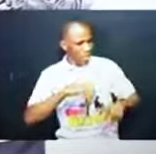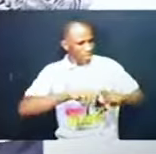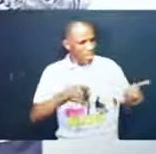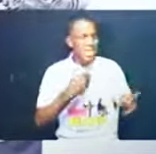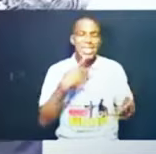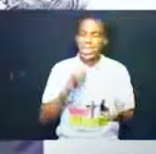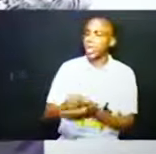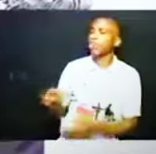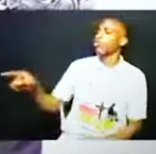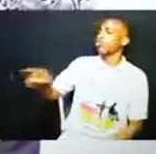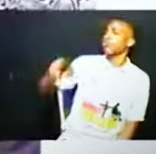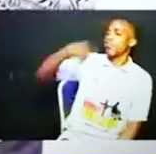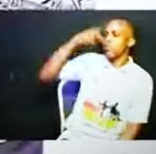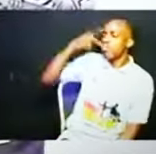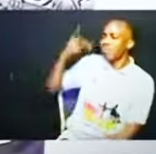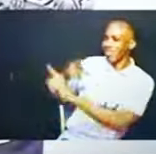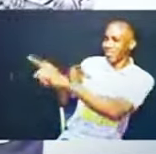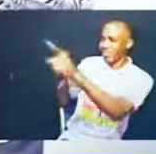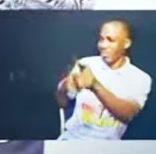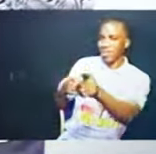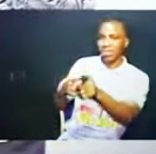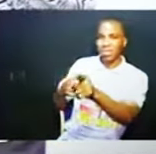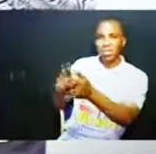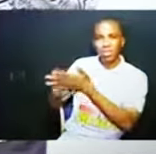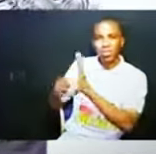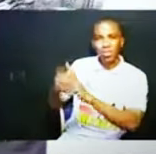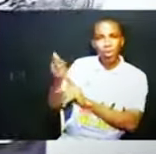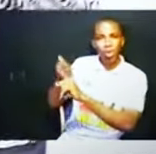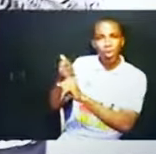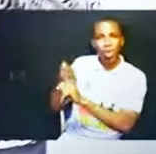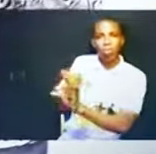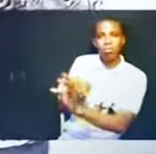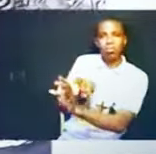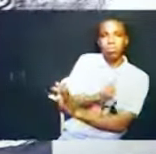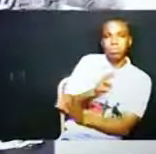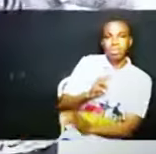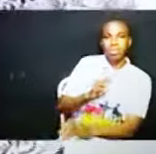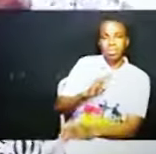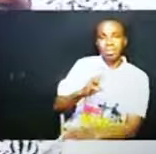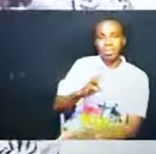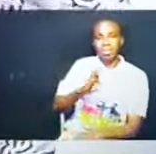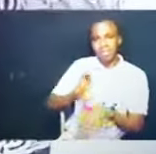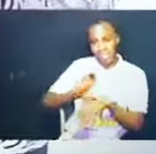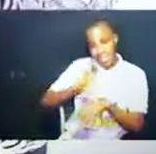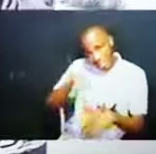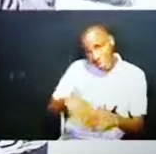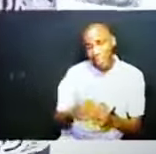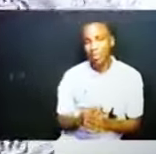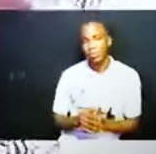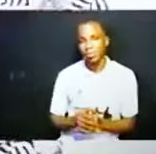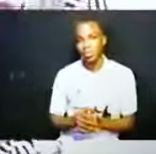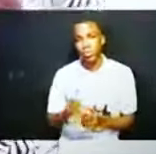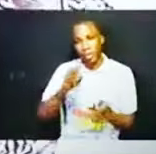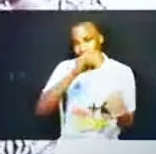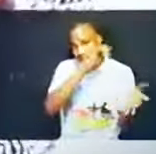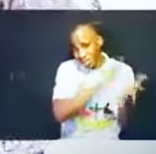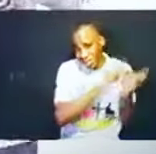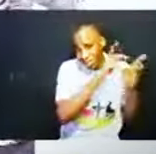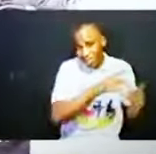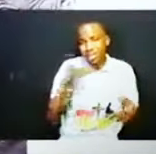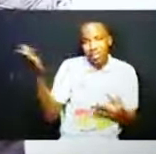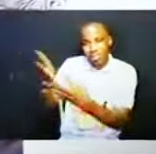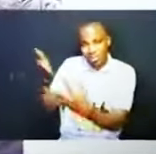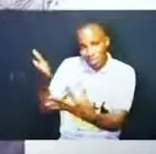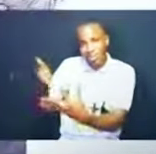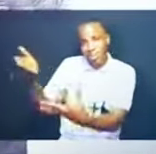has happened. It is disturbing the spirit. What is any pano air casa sa efa sorry or no team be pen who pet